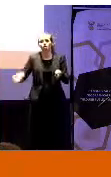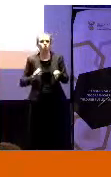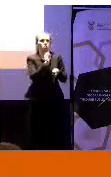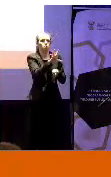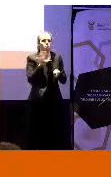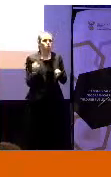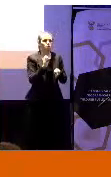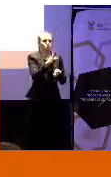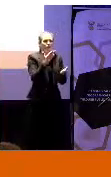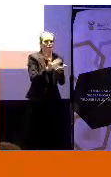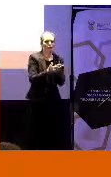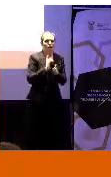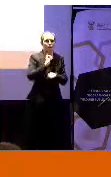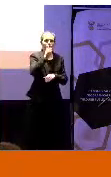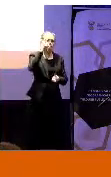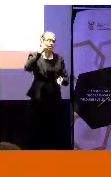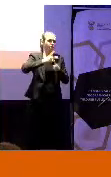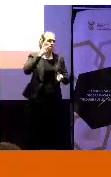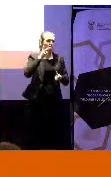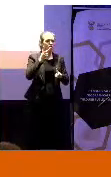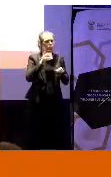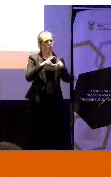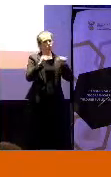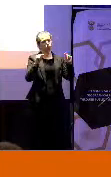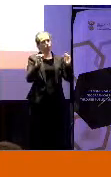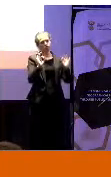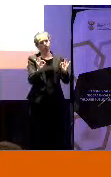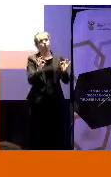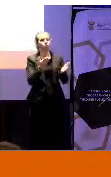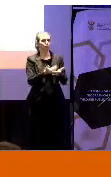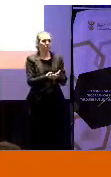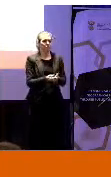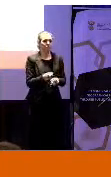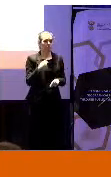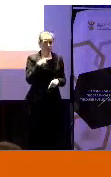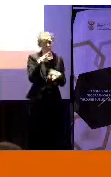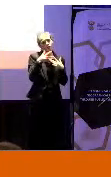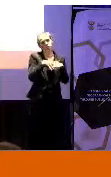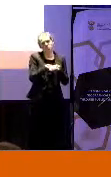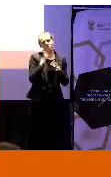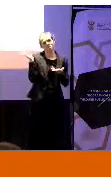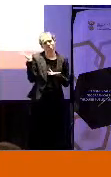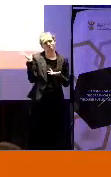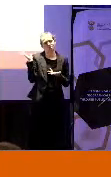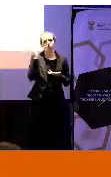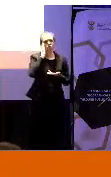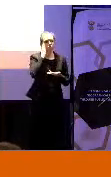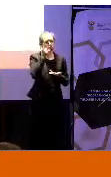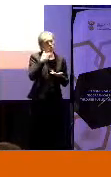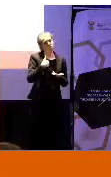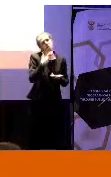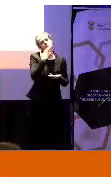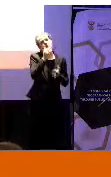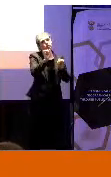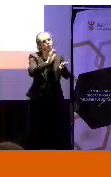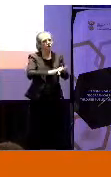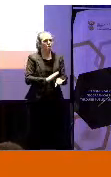brief, this is the website and this is what it offers you. And I thank you for your